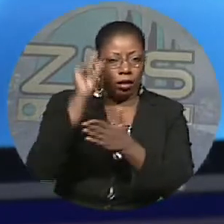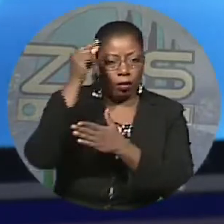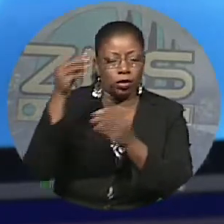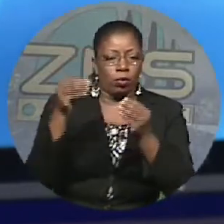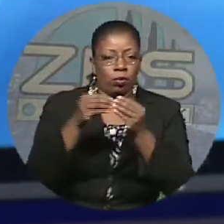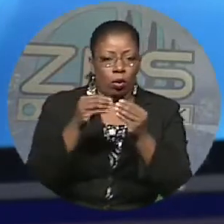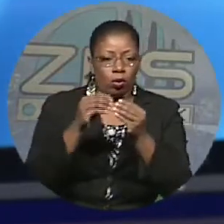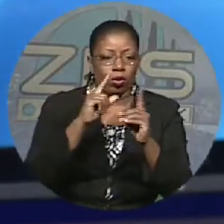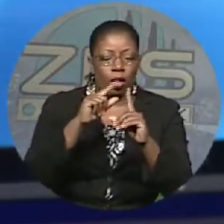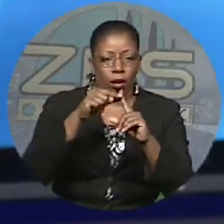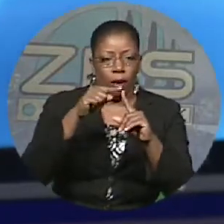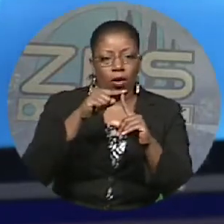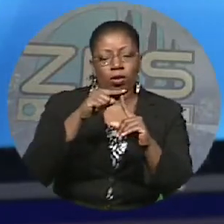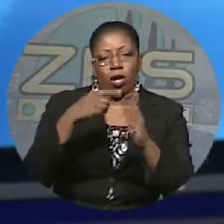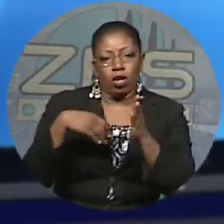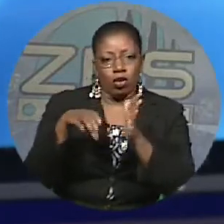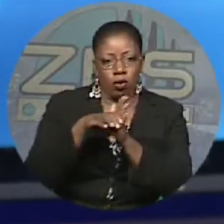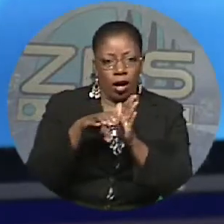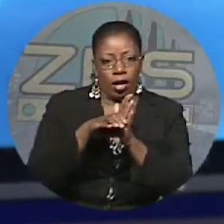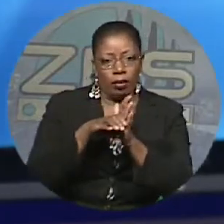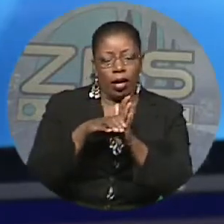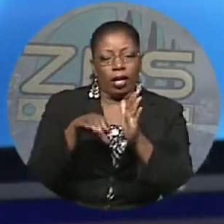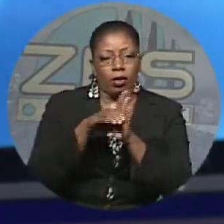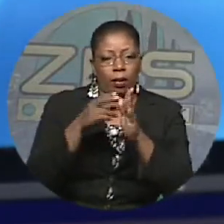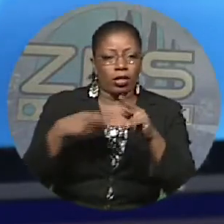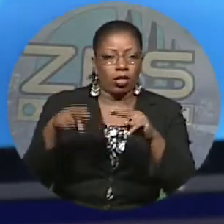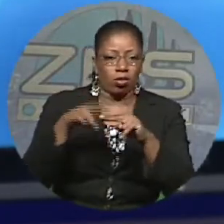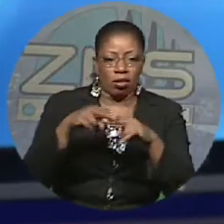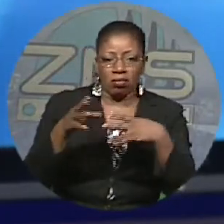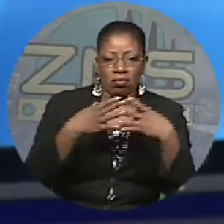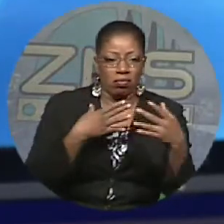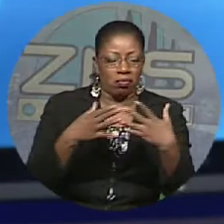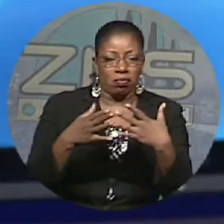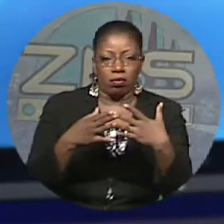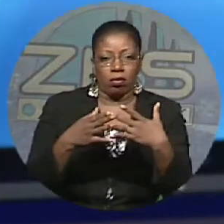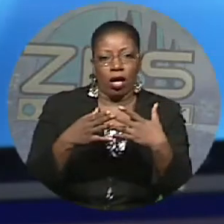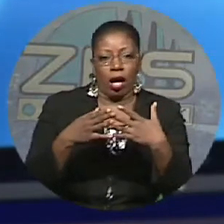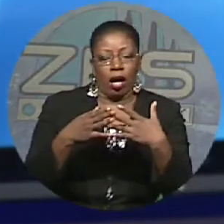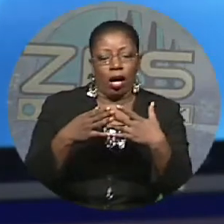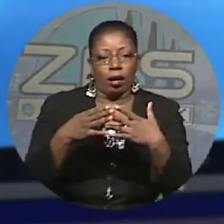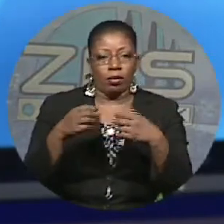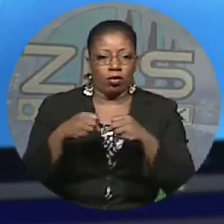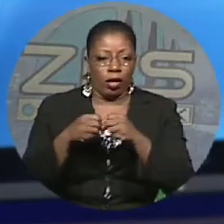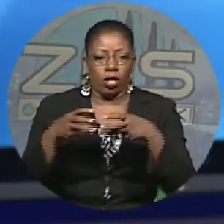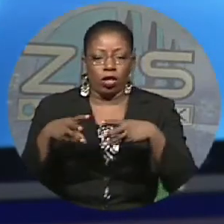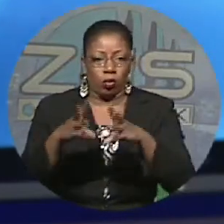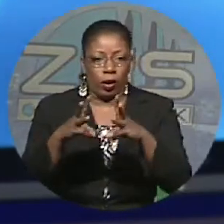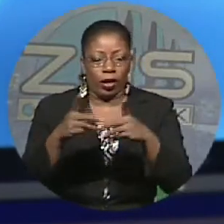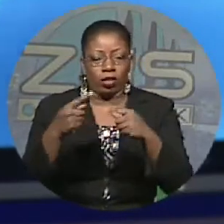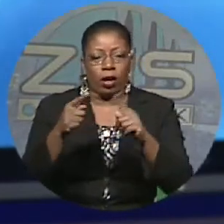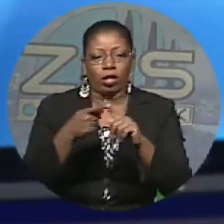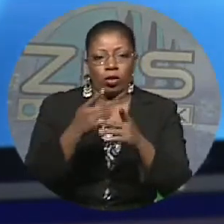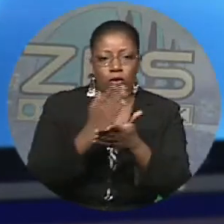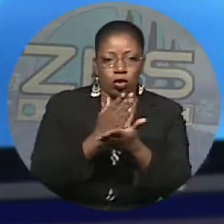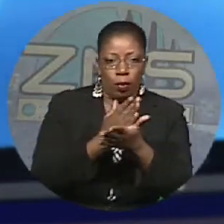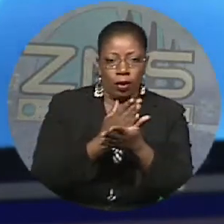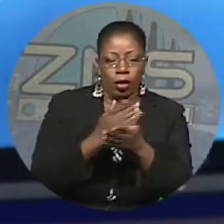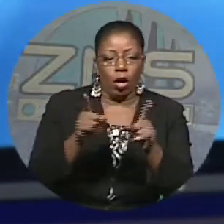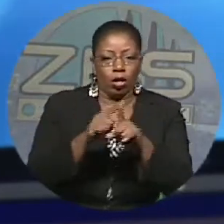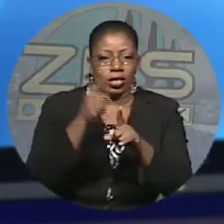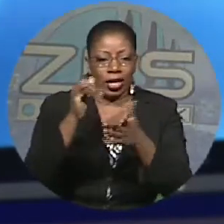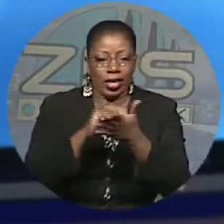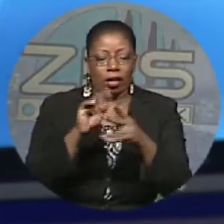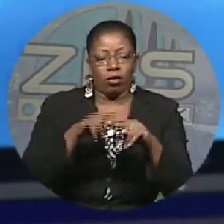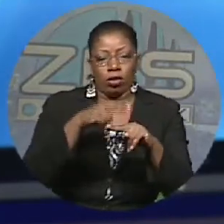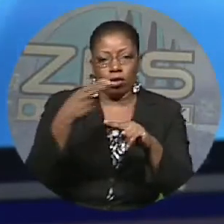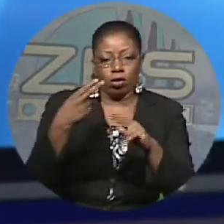noting that crime and the fear of crime continue to increase despite crime-fighting strategies. The DNA deputy leader also suggested that